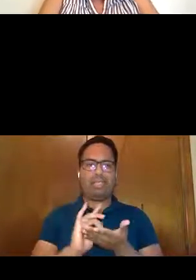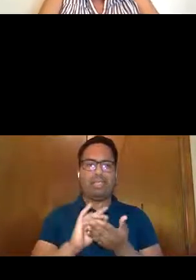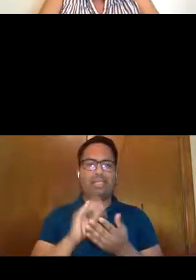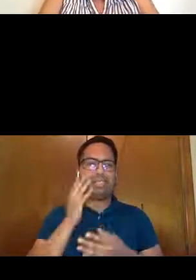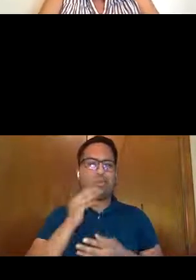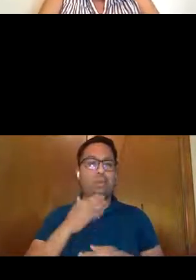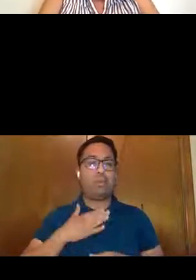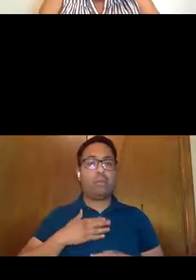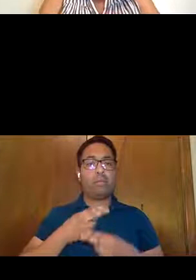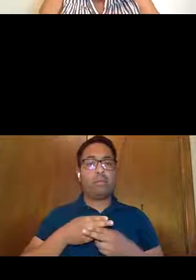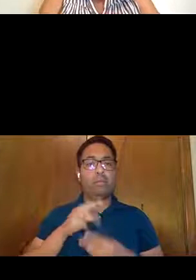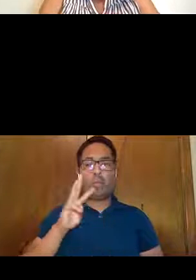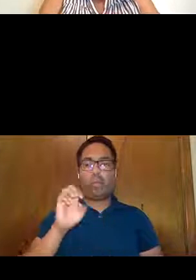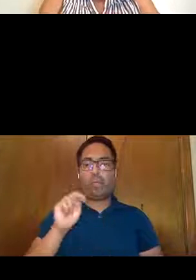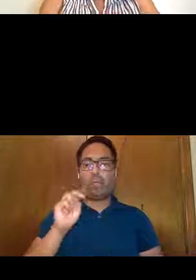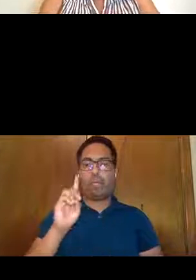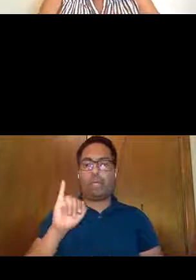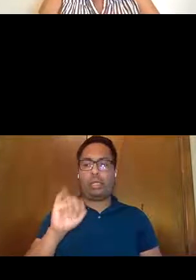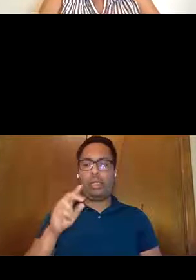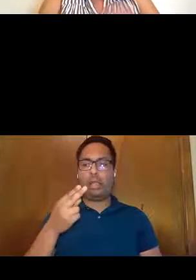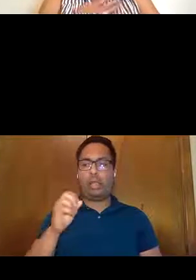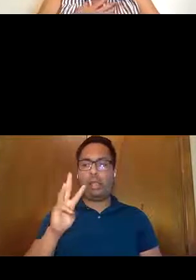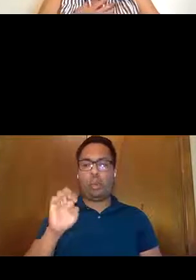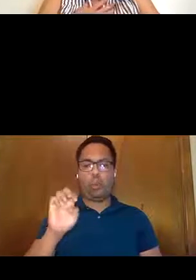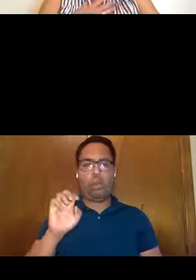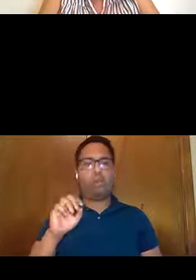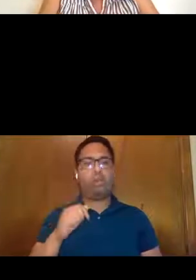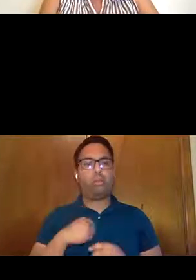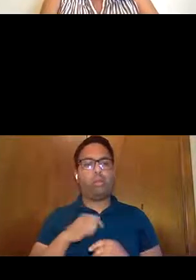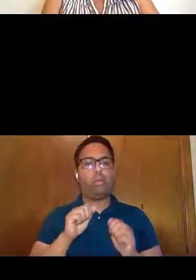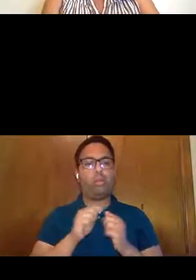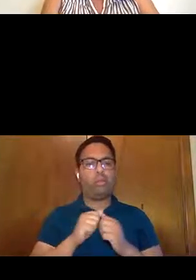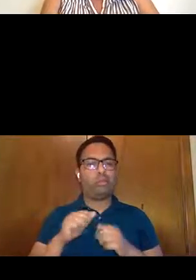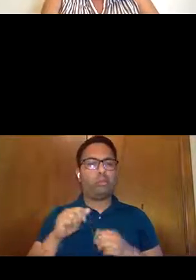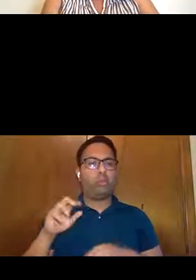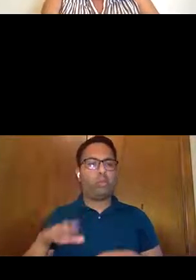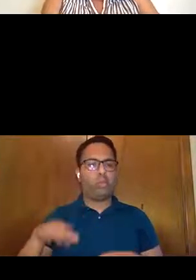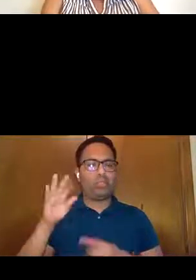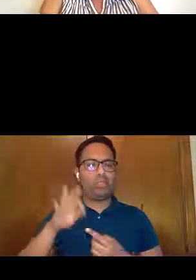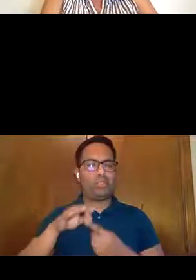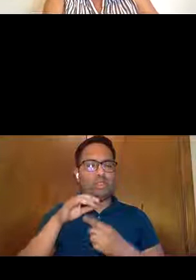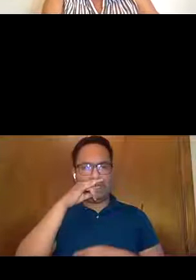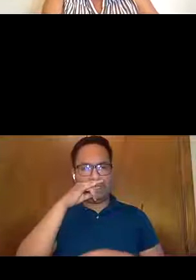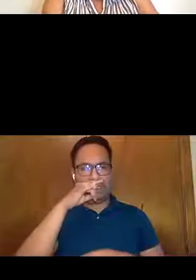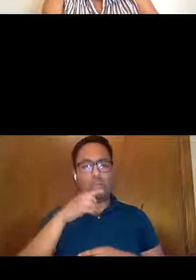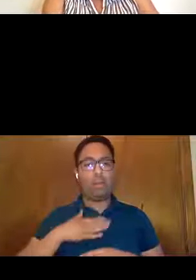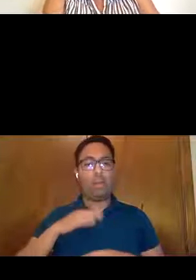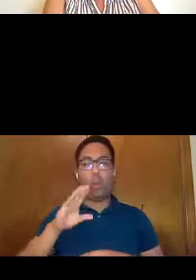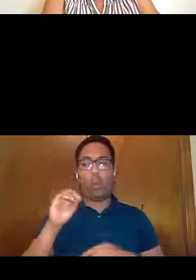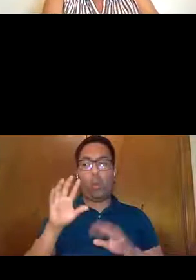project manager with Raising Special Kids. On behalf of myself, my co-host,